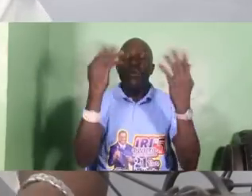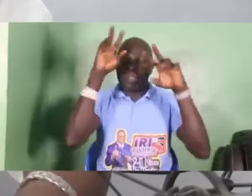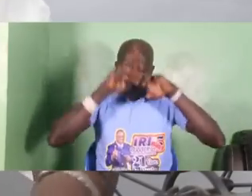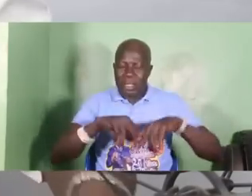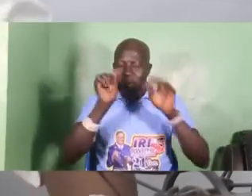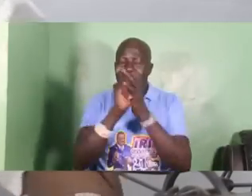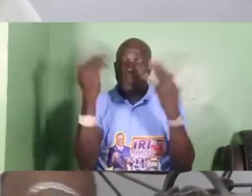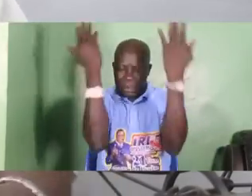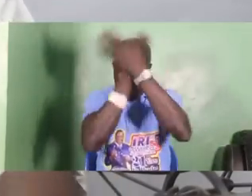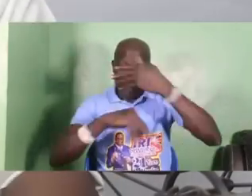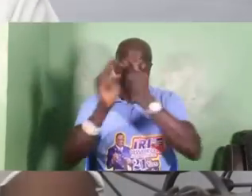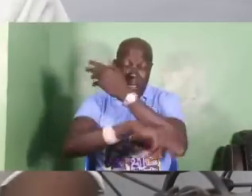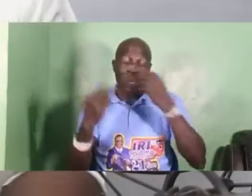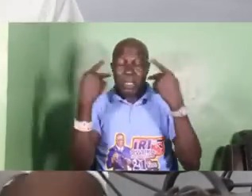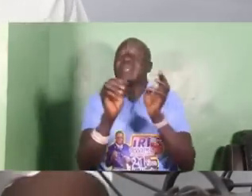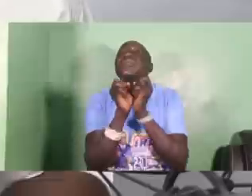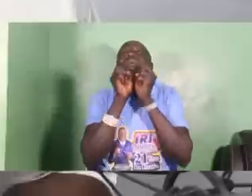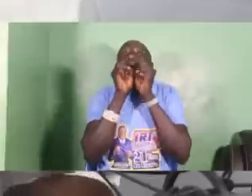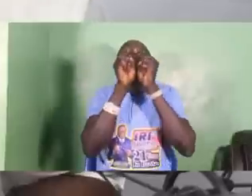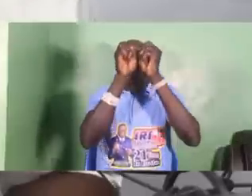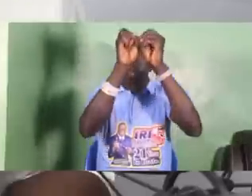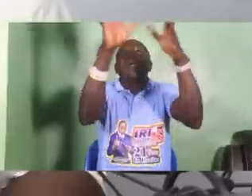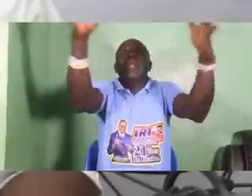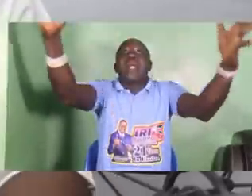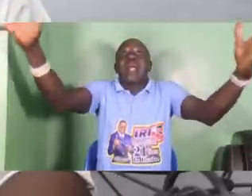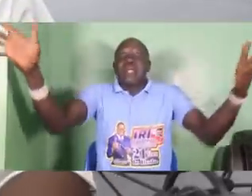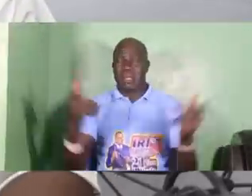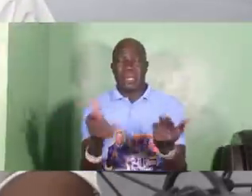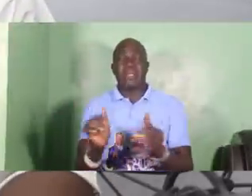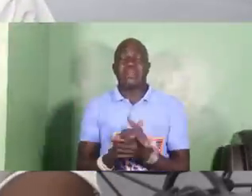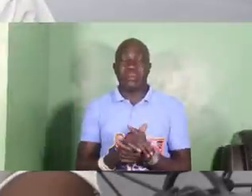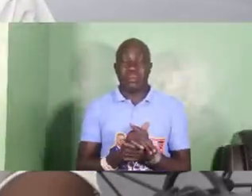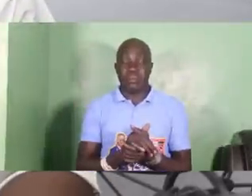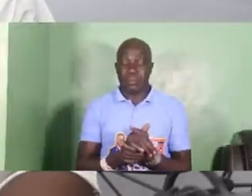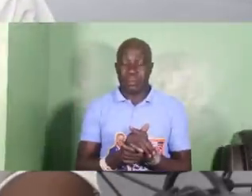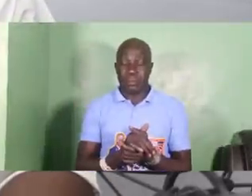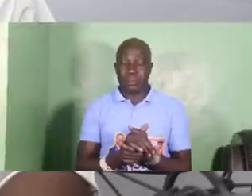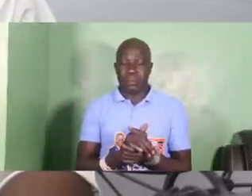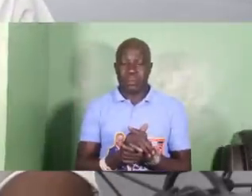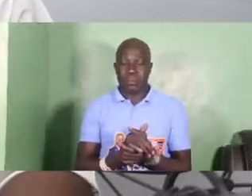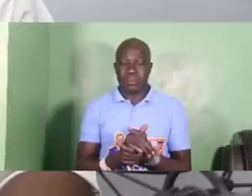The people who sat in darkness that of the Father, they saw great light. Yes.